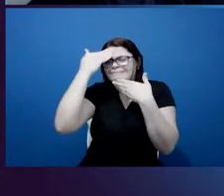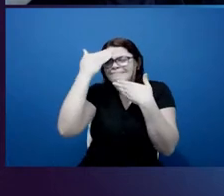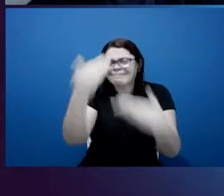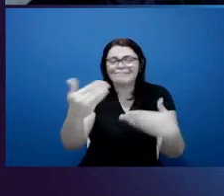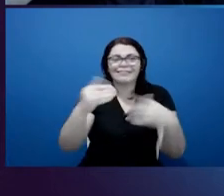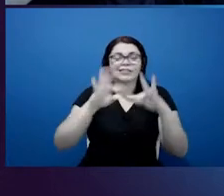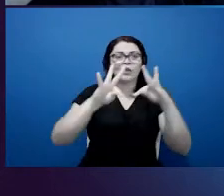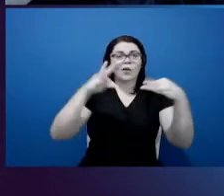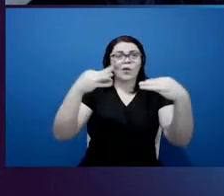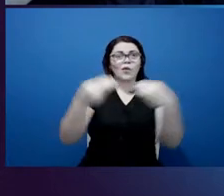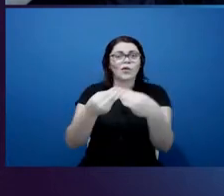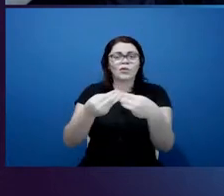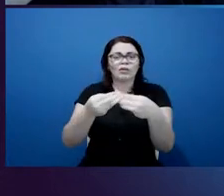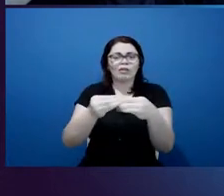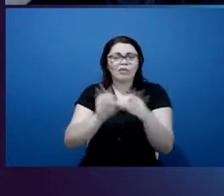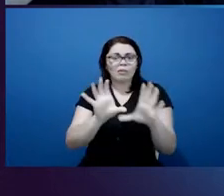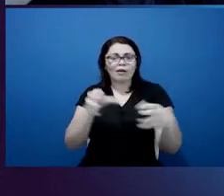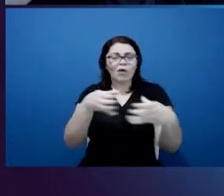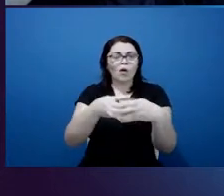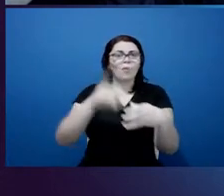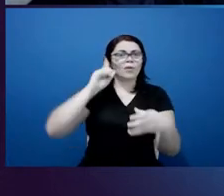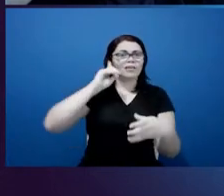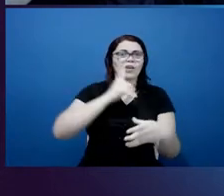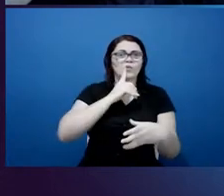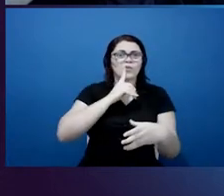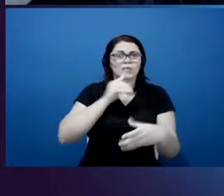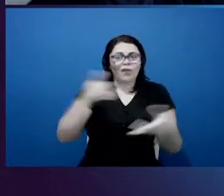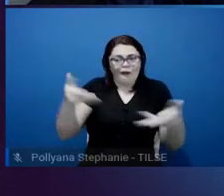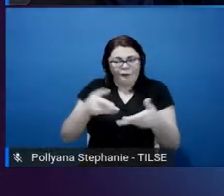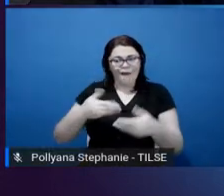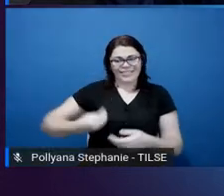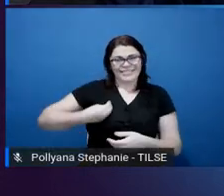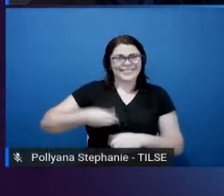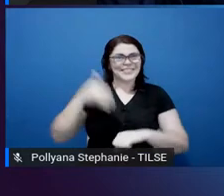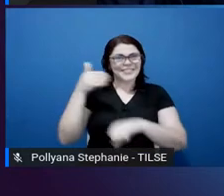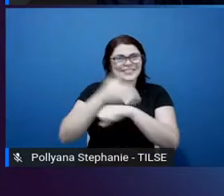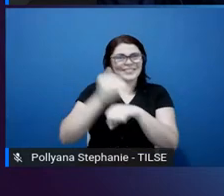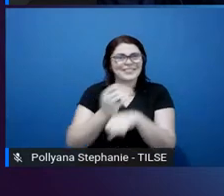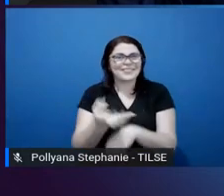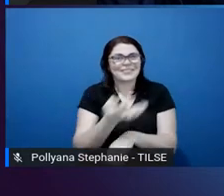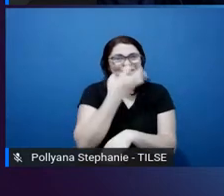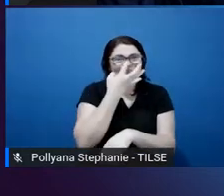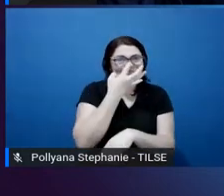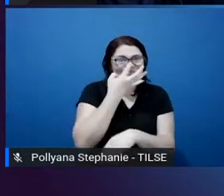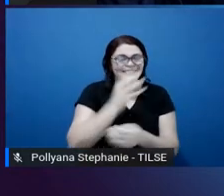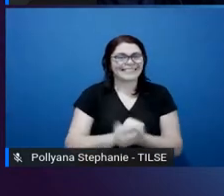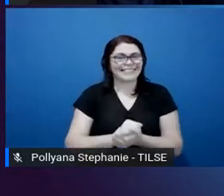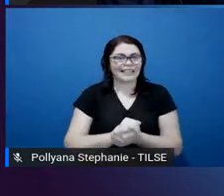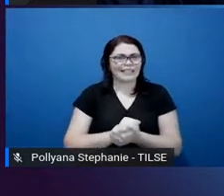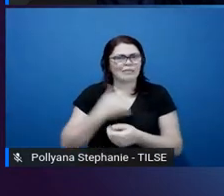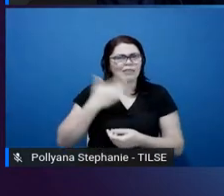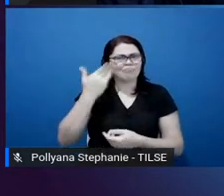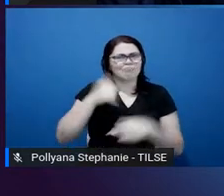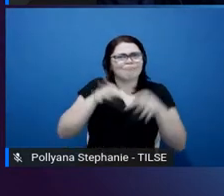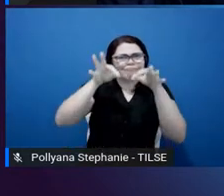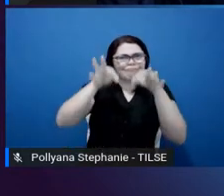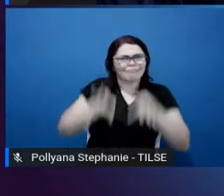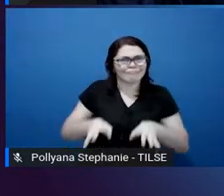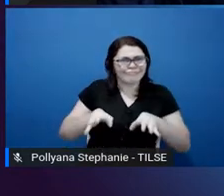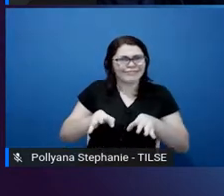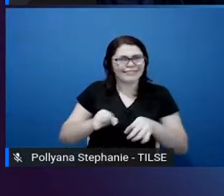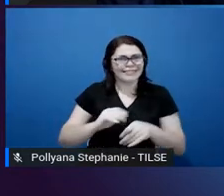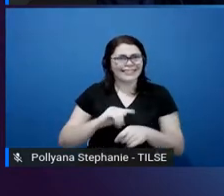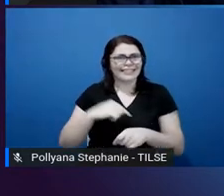of the members of the deaf community who are here with us today. There is no doubt that we have been living